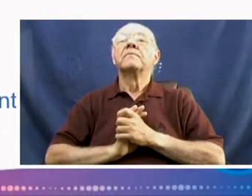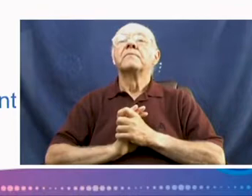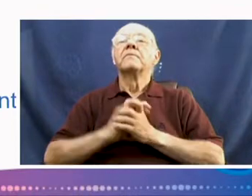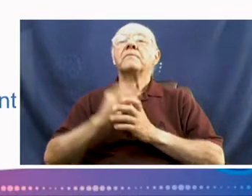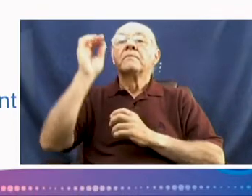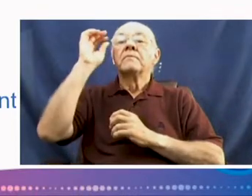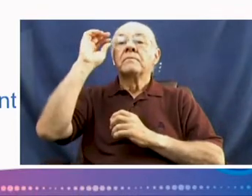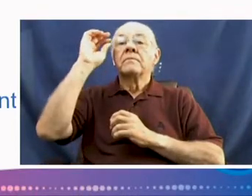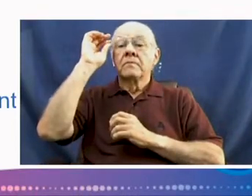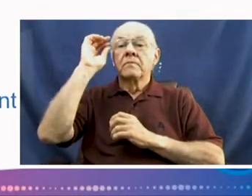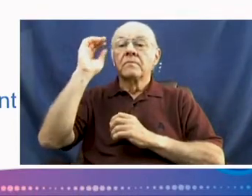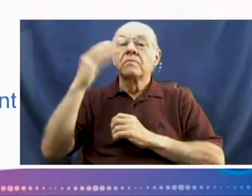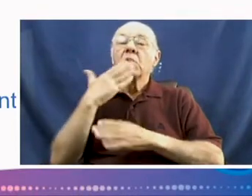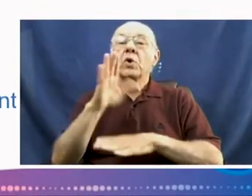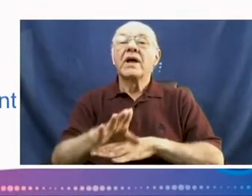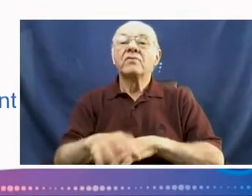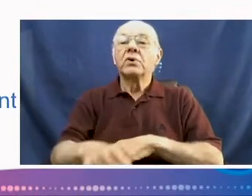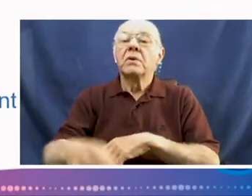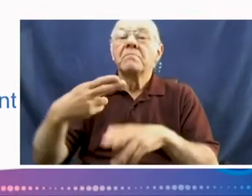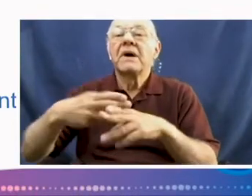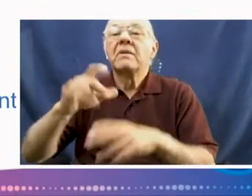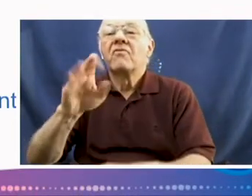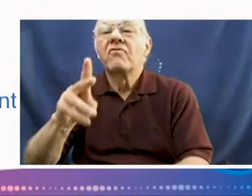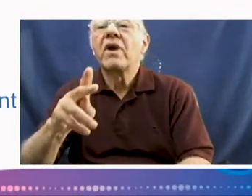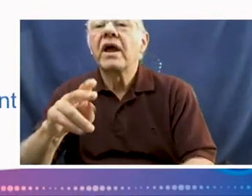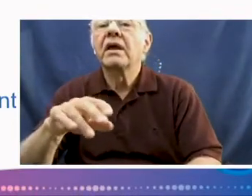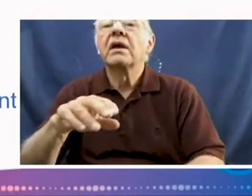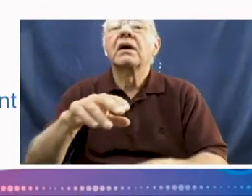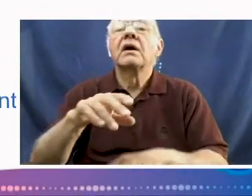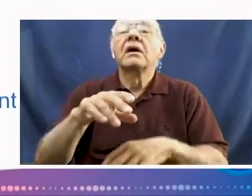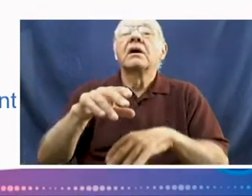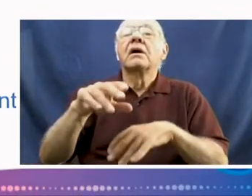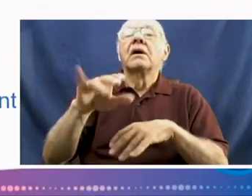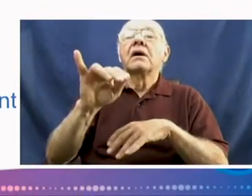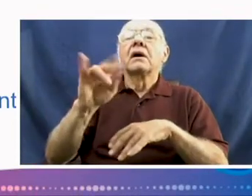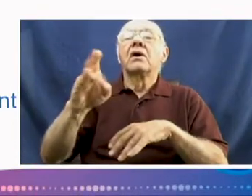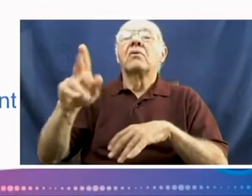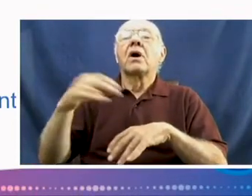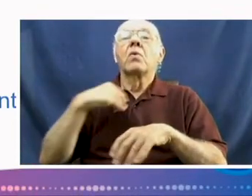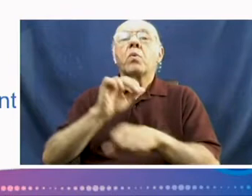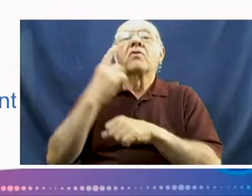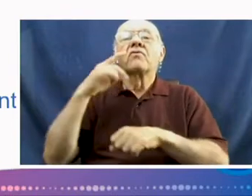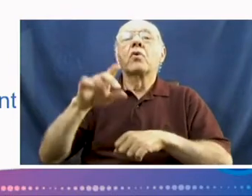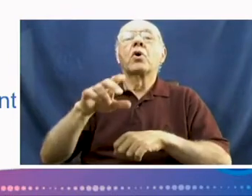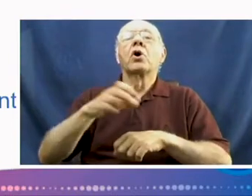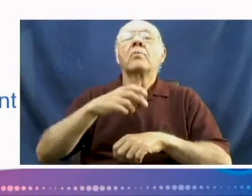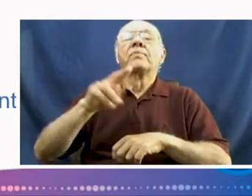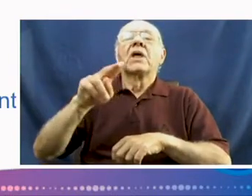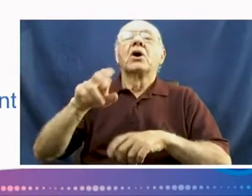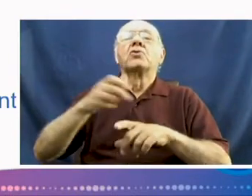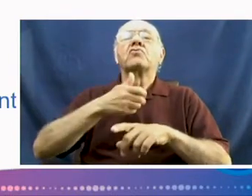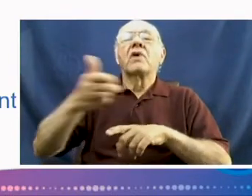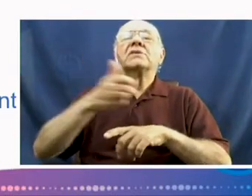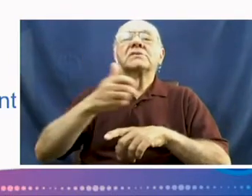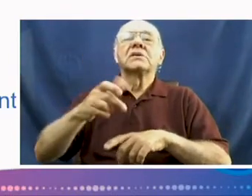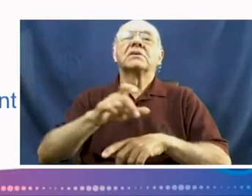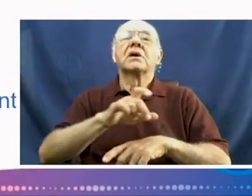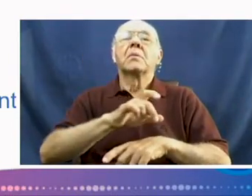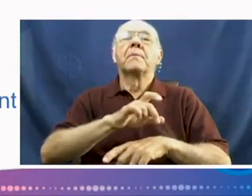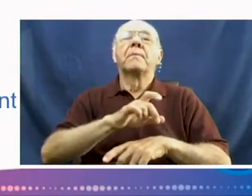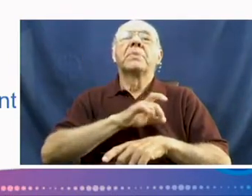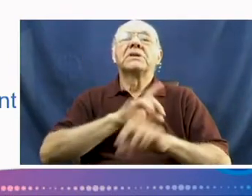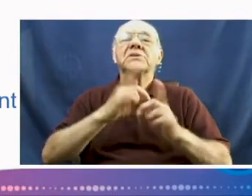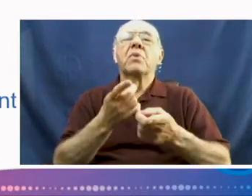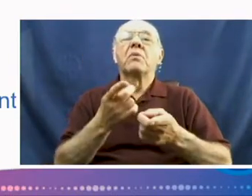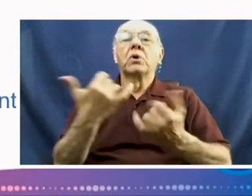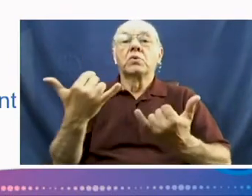Good afternoon. My name is Frank Iorato. Work for the Transit Police Office of Emergency Management. Today I'm going to be going over a presentation